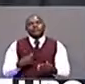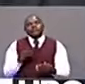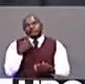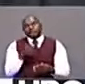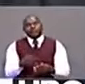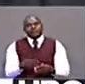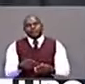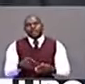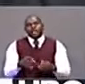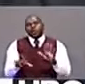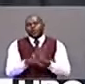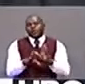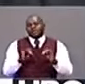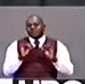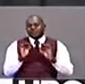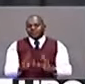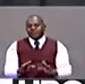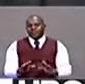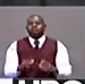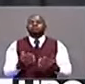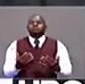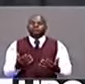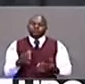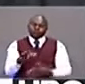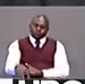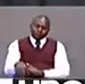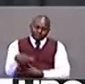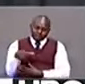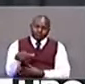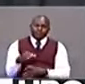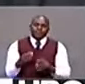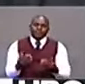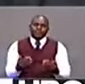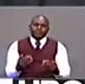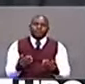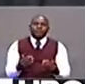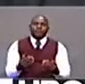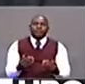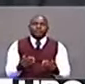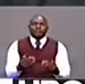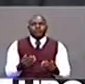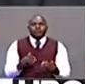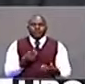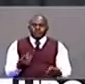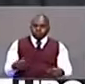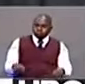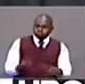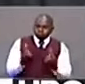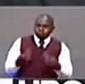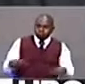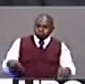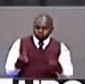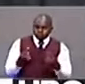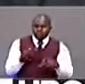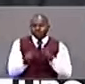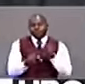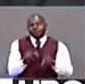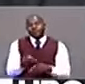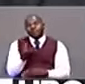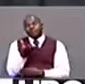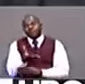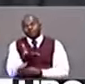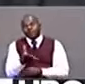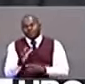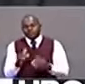mining, and then they call them illegal miners. Now, there is a conflict between the people there who